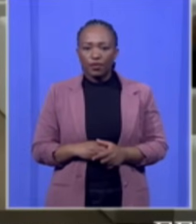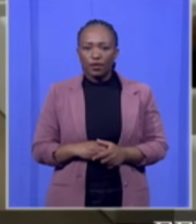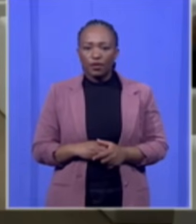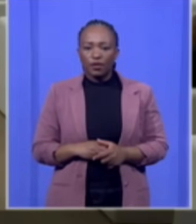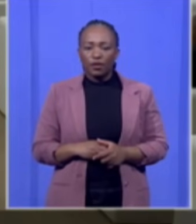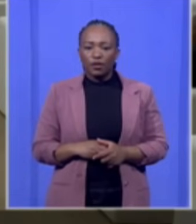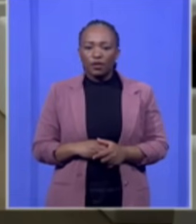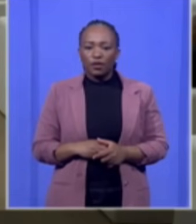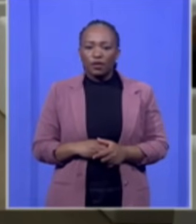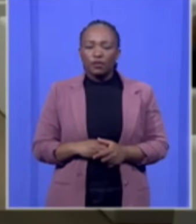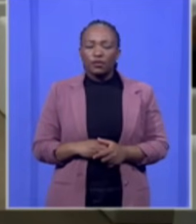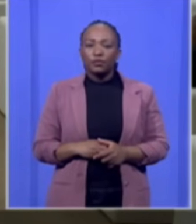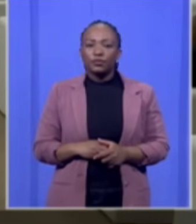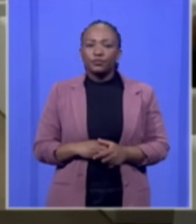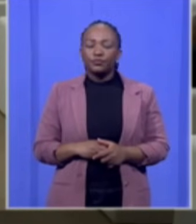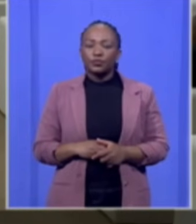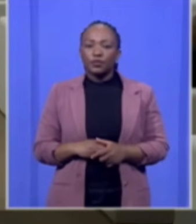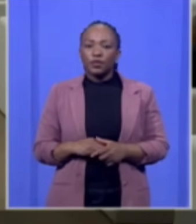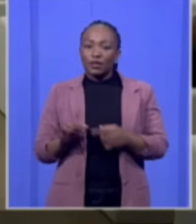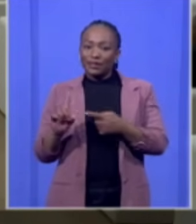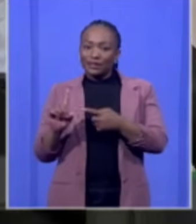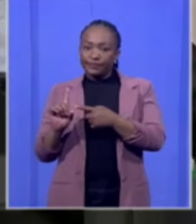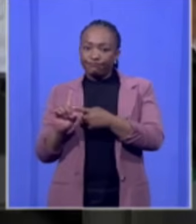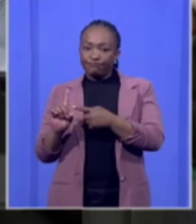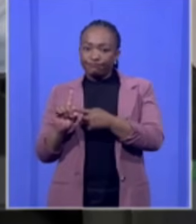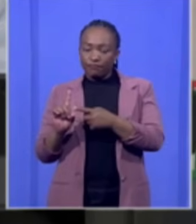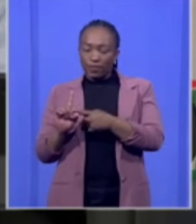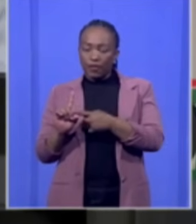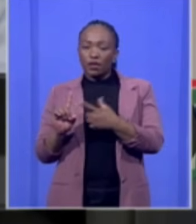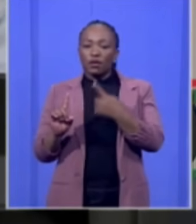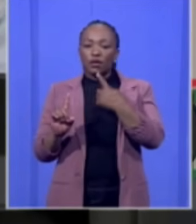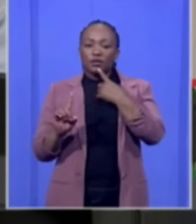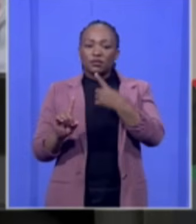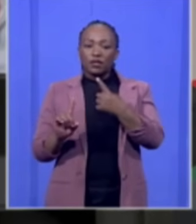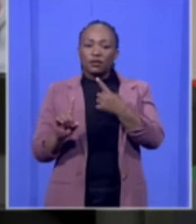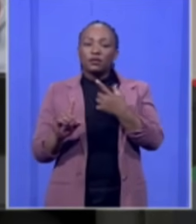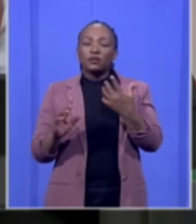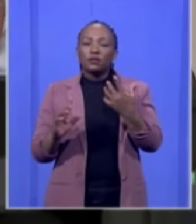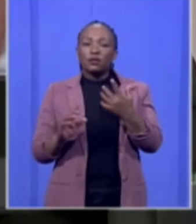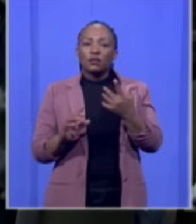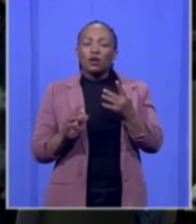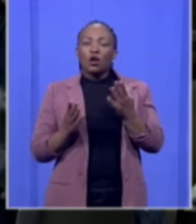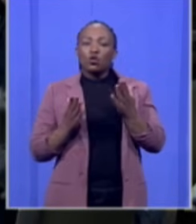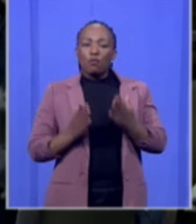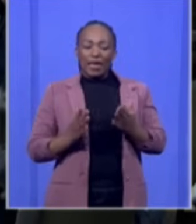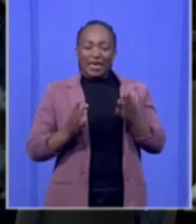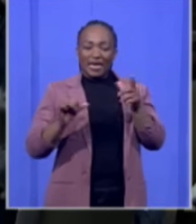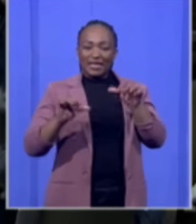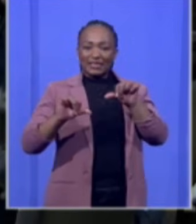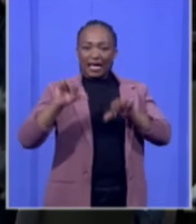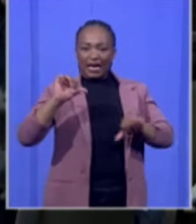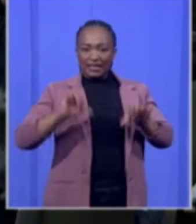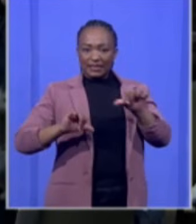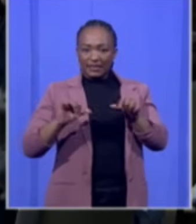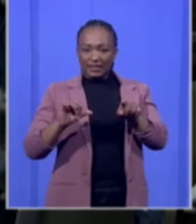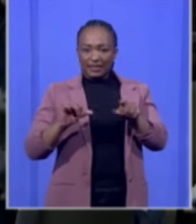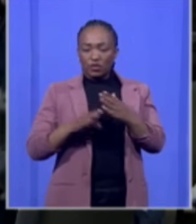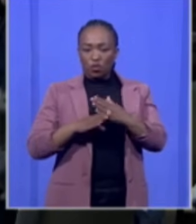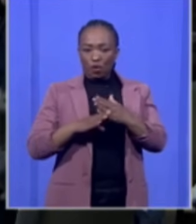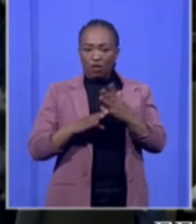Motlatsi wa mo presidente Paul Mashatile o re raporoto ya lekgotla la dipatlisiso tsa Human Sciences tse mabapi le tshebetso